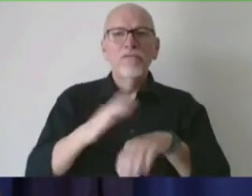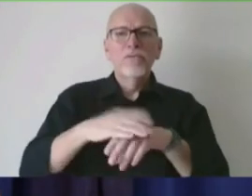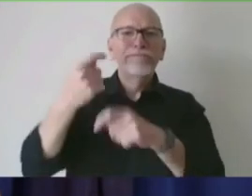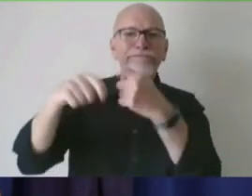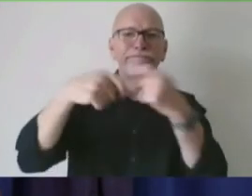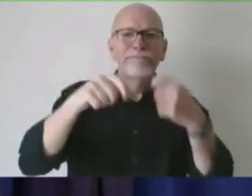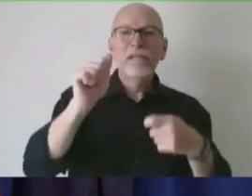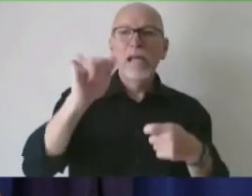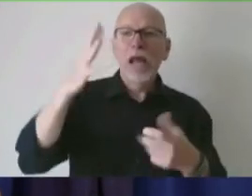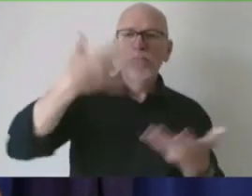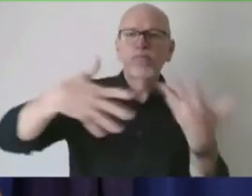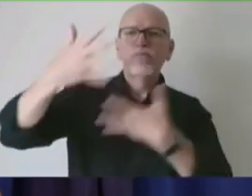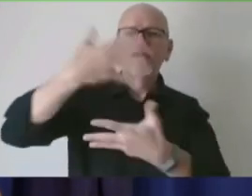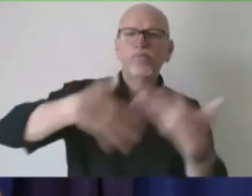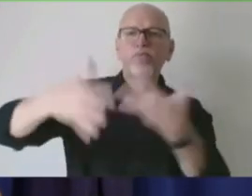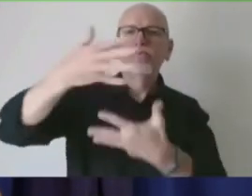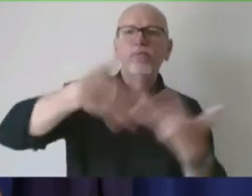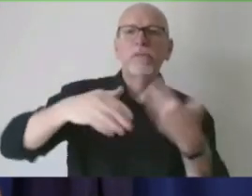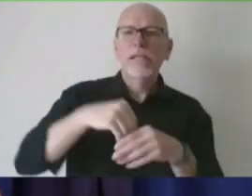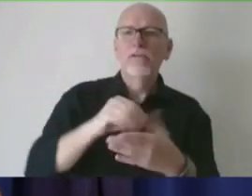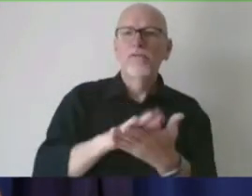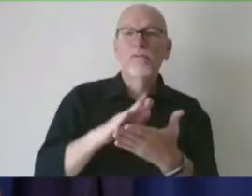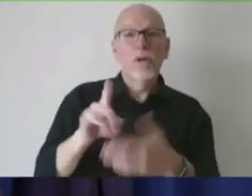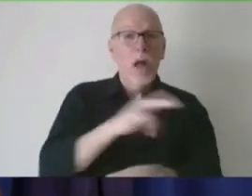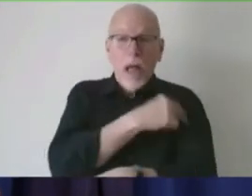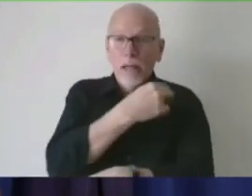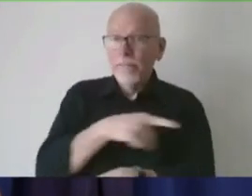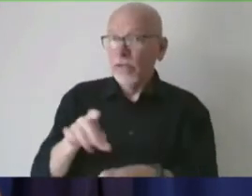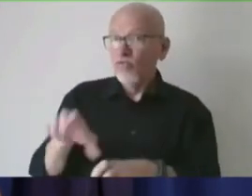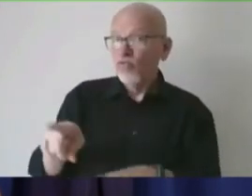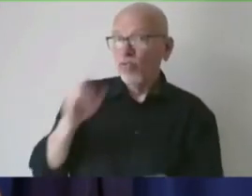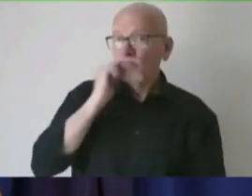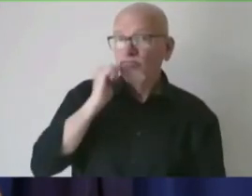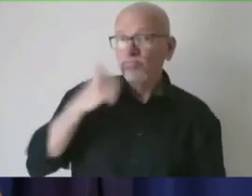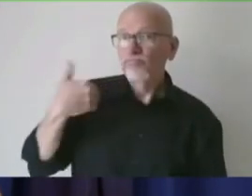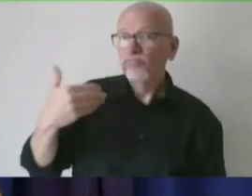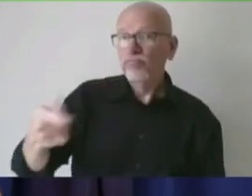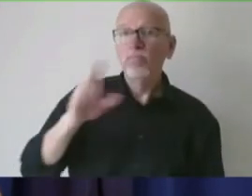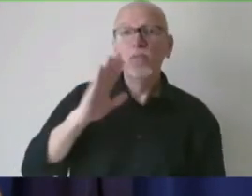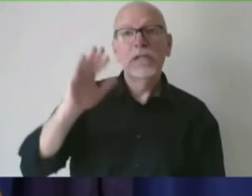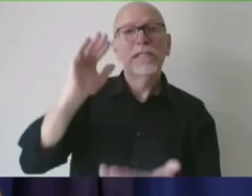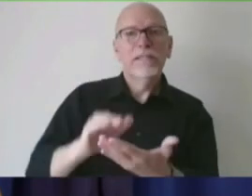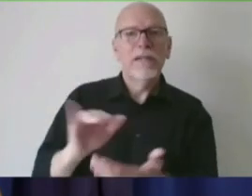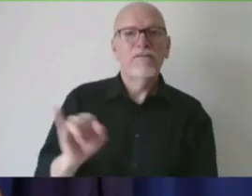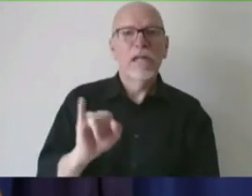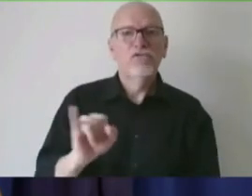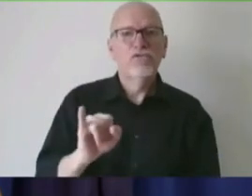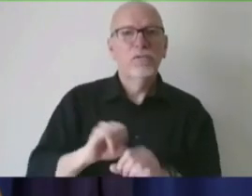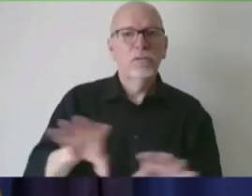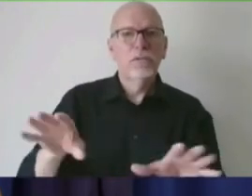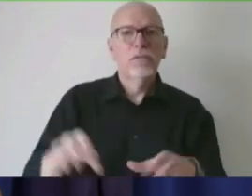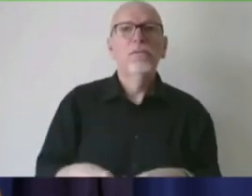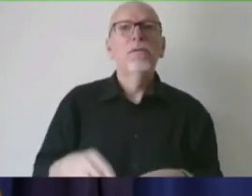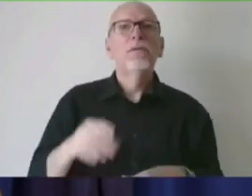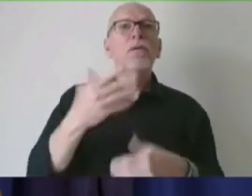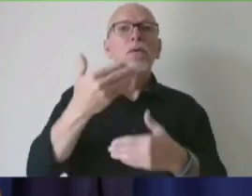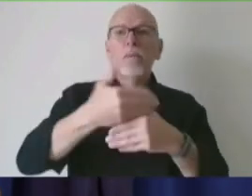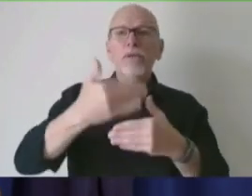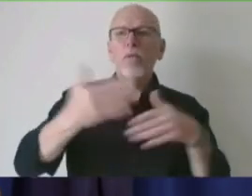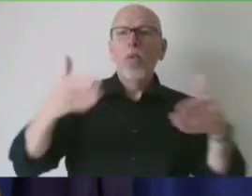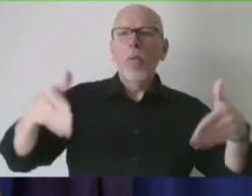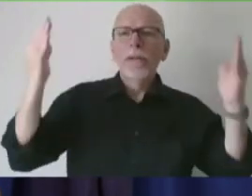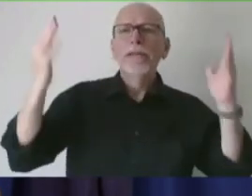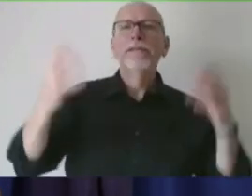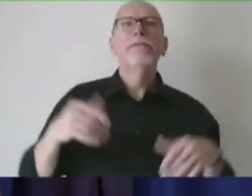in their schools. Those are the kinds of things that hospitals do on a regular basis that really do decrease infection. We've talked about having windows open, conducting